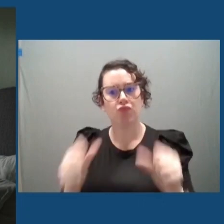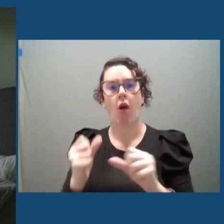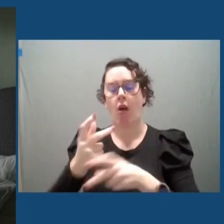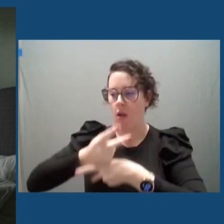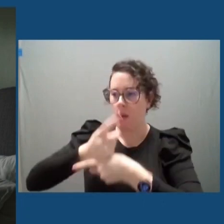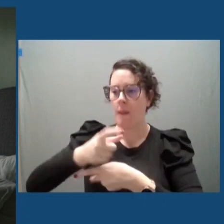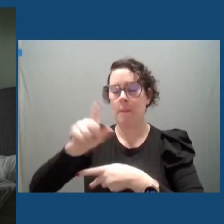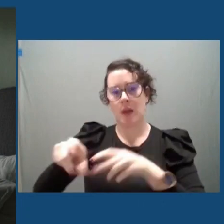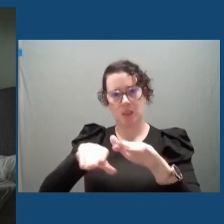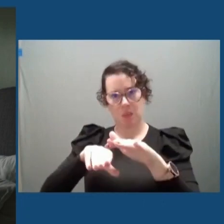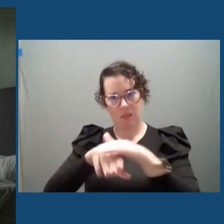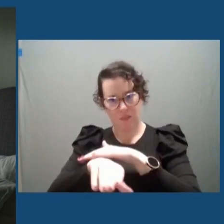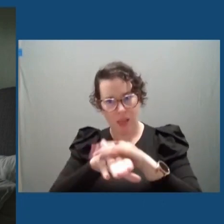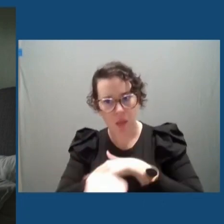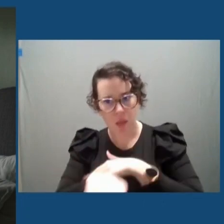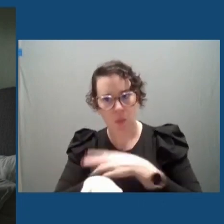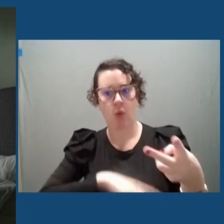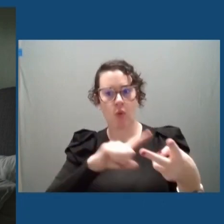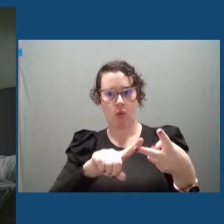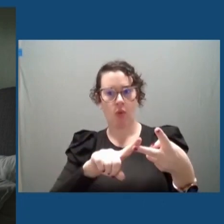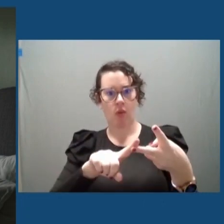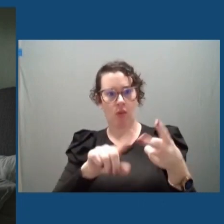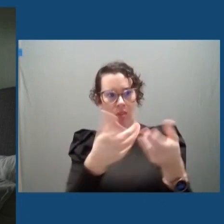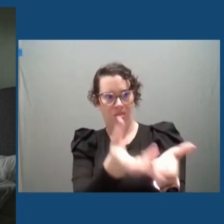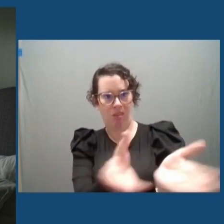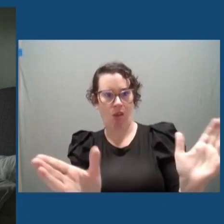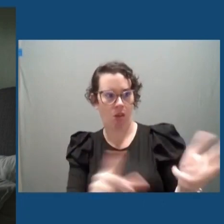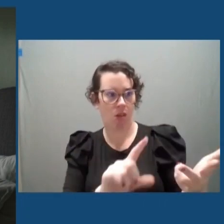and affordable.